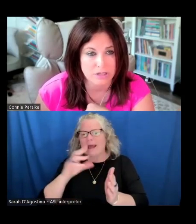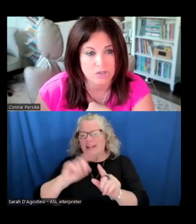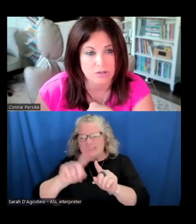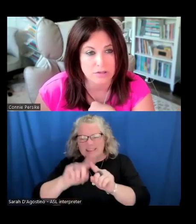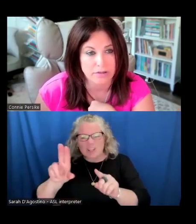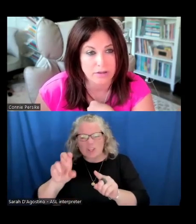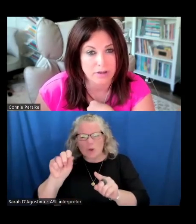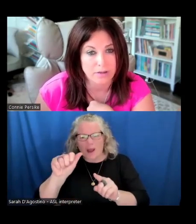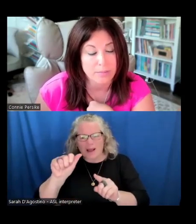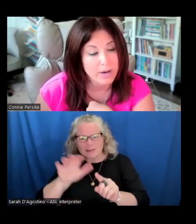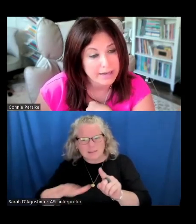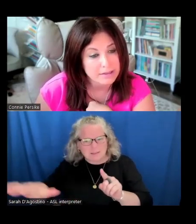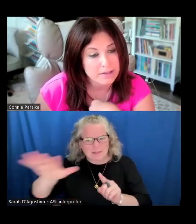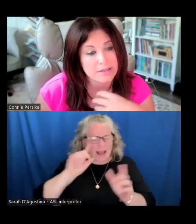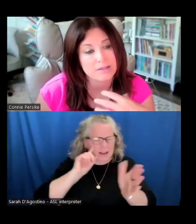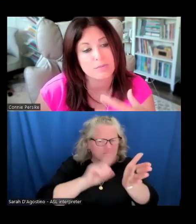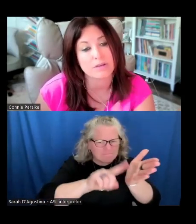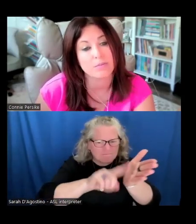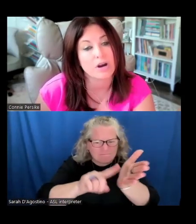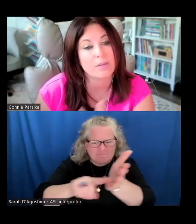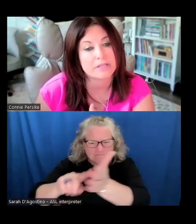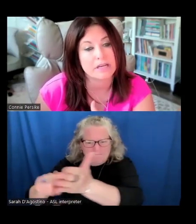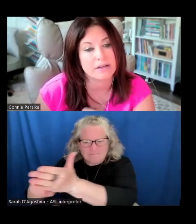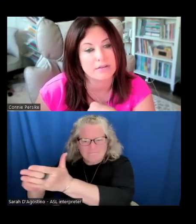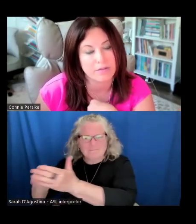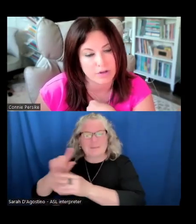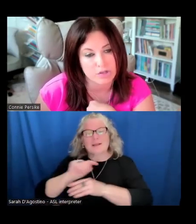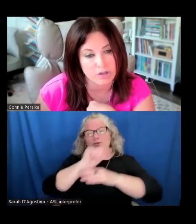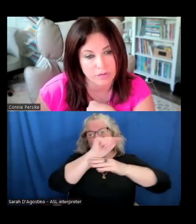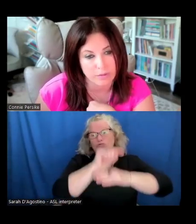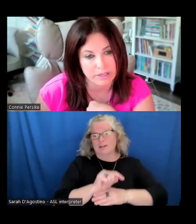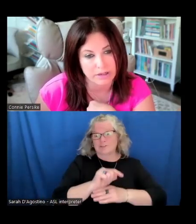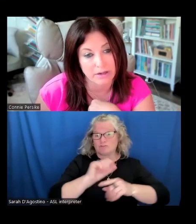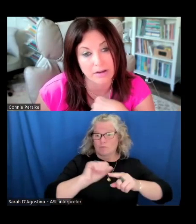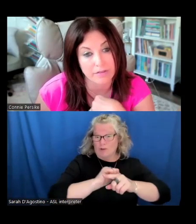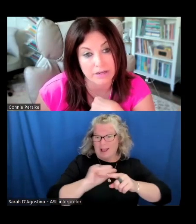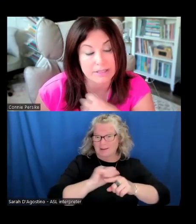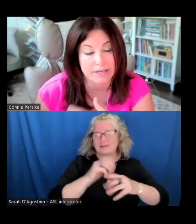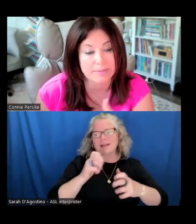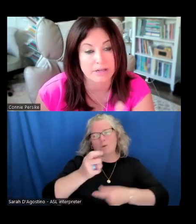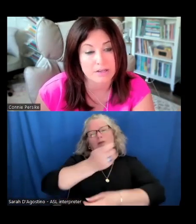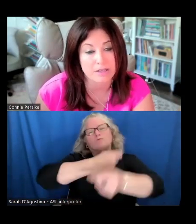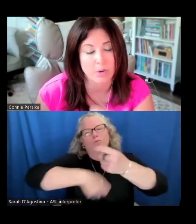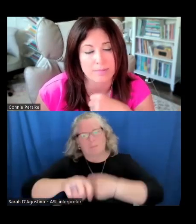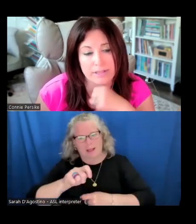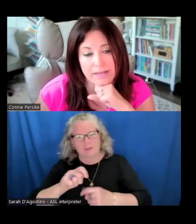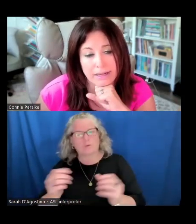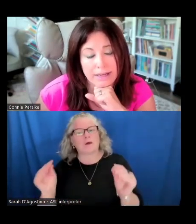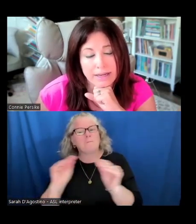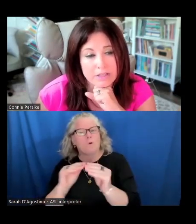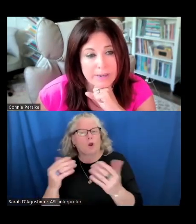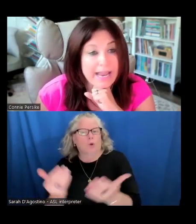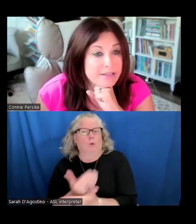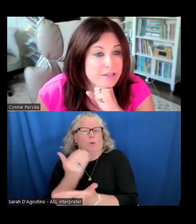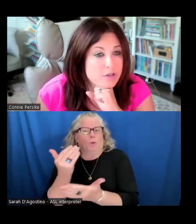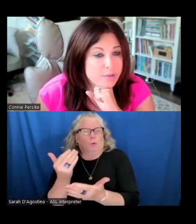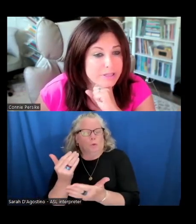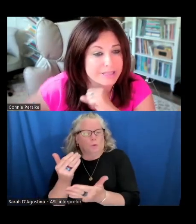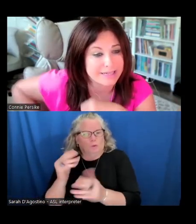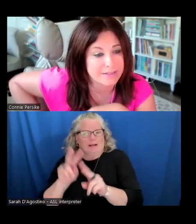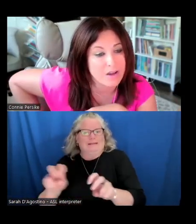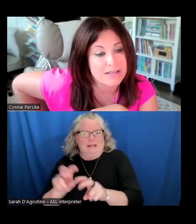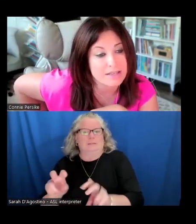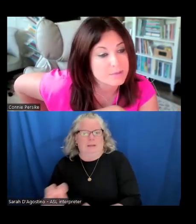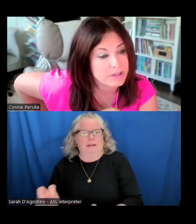replace traditional practices with a more updated version of of an assessment and a support plan. So I had to know